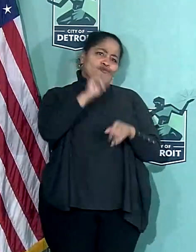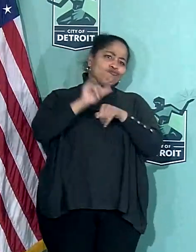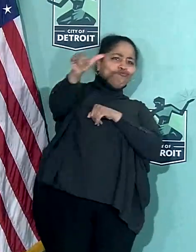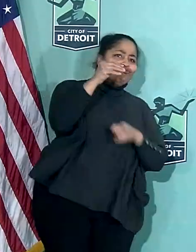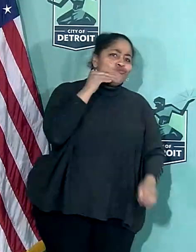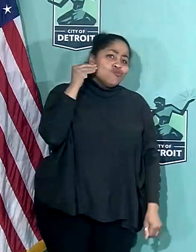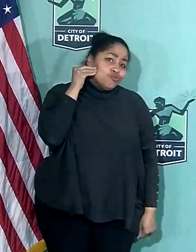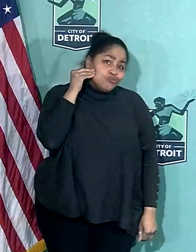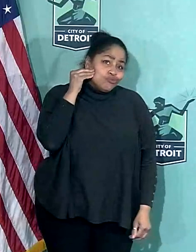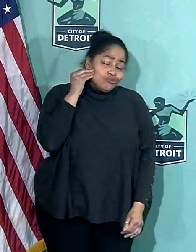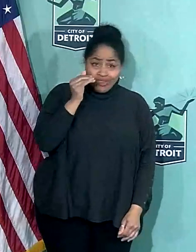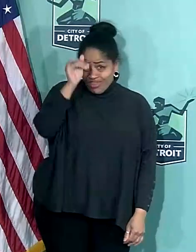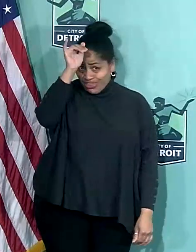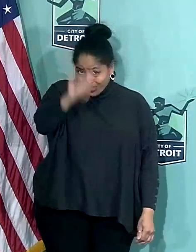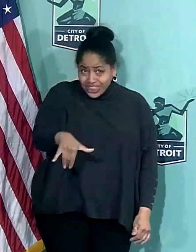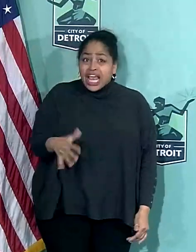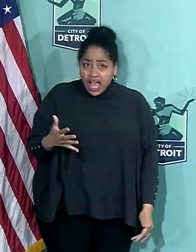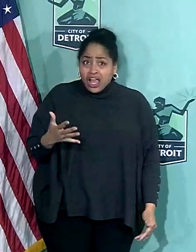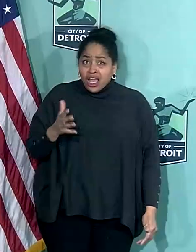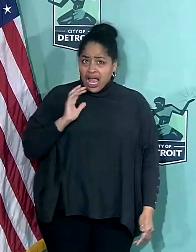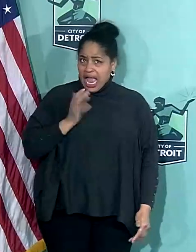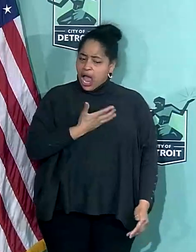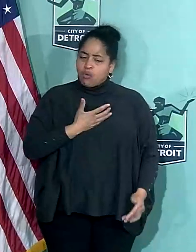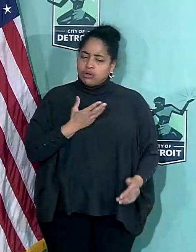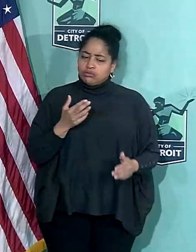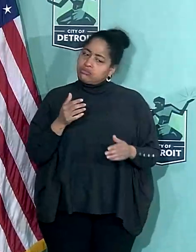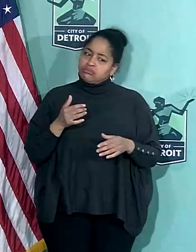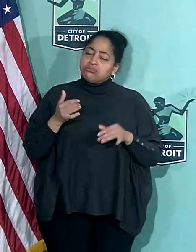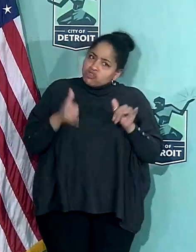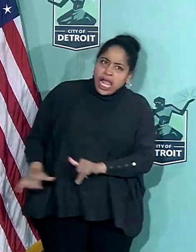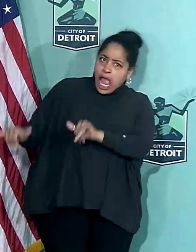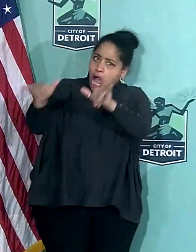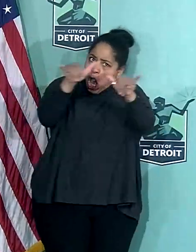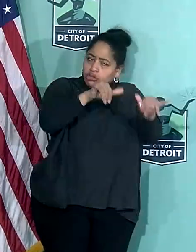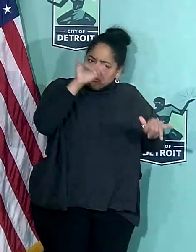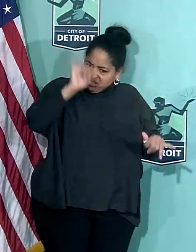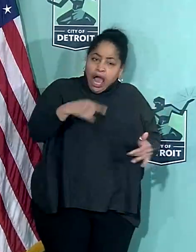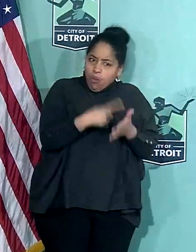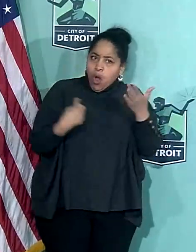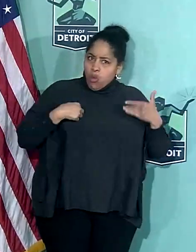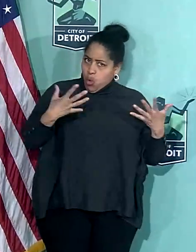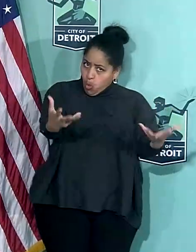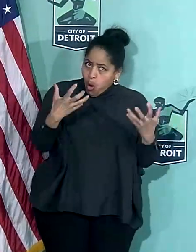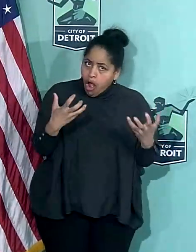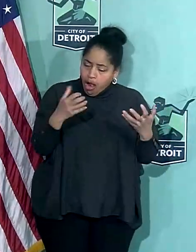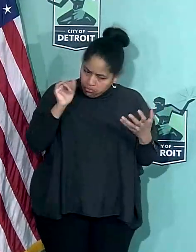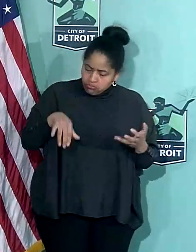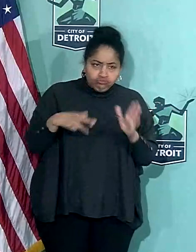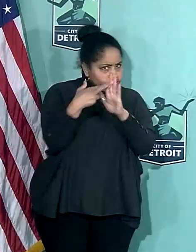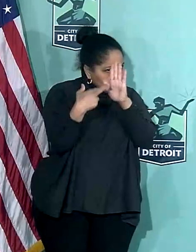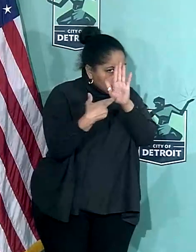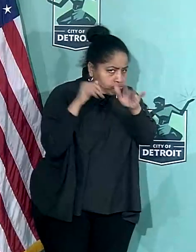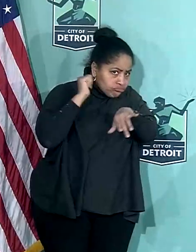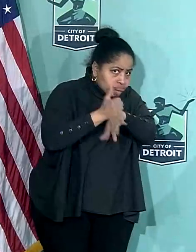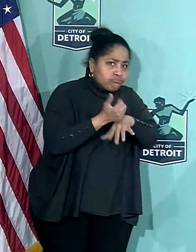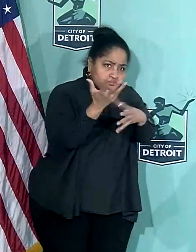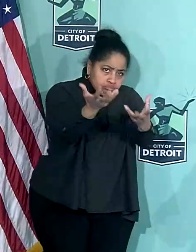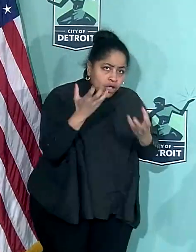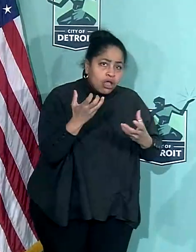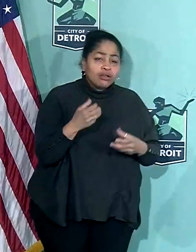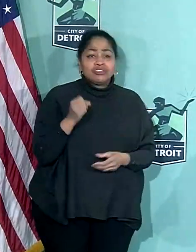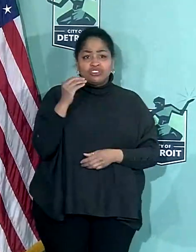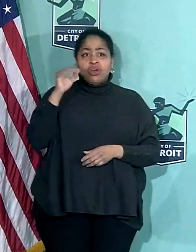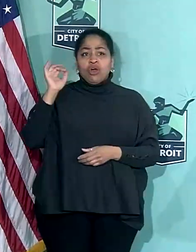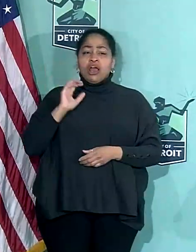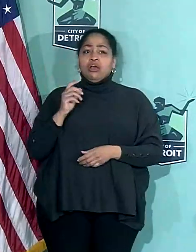home. That is absolutely our standard, and Dr. Dunn and the medical team have done a great job of putting these